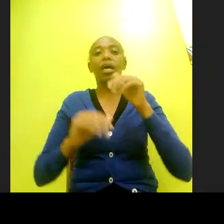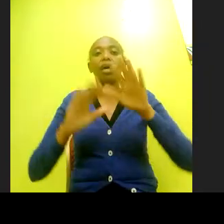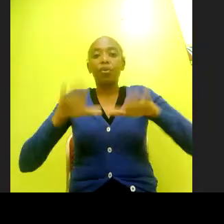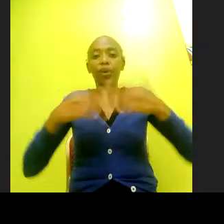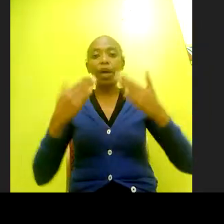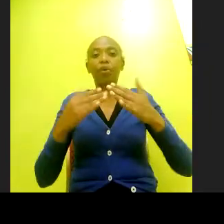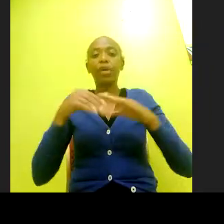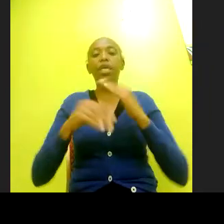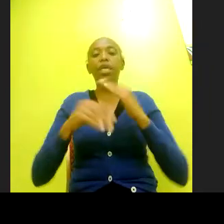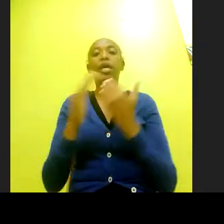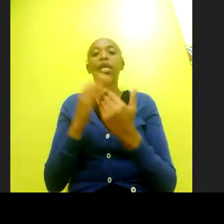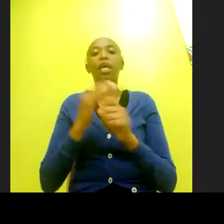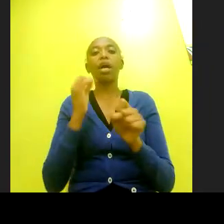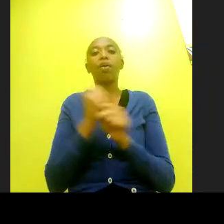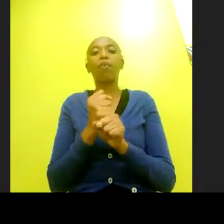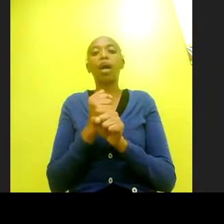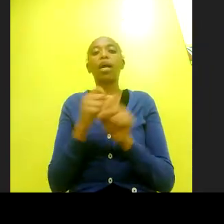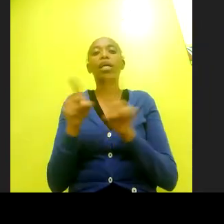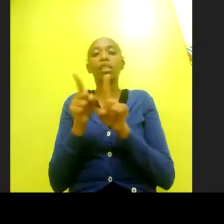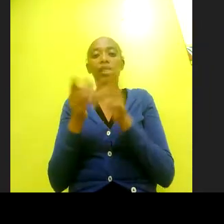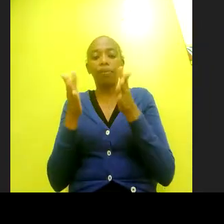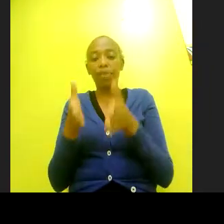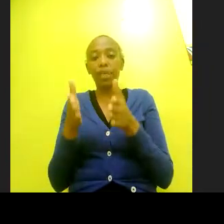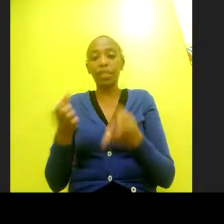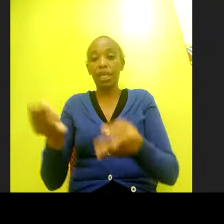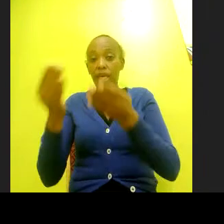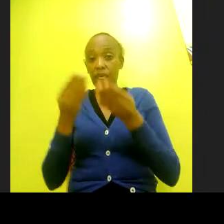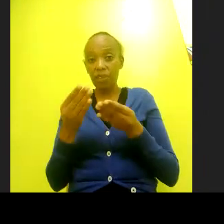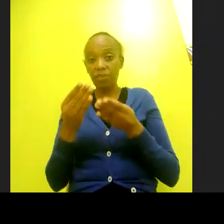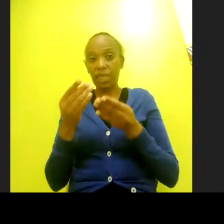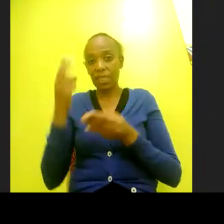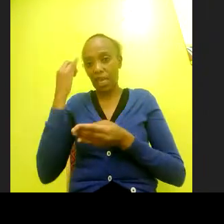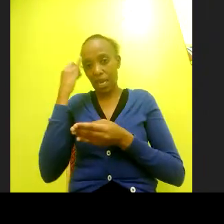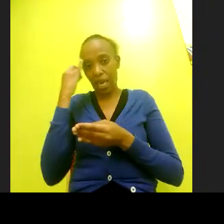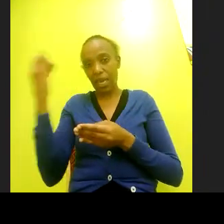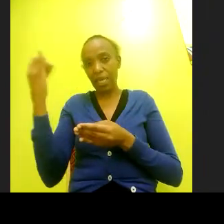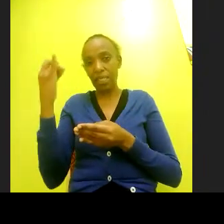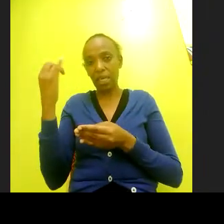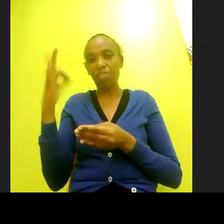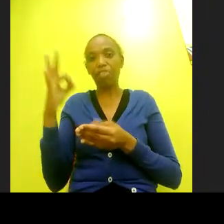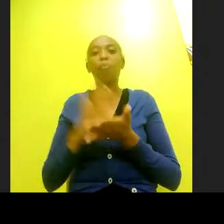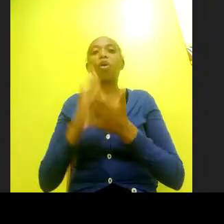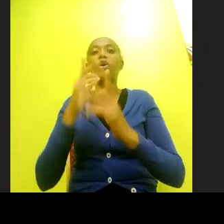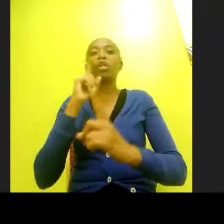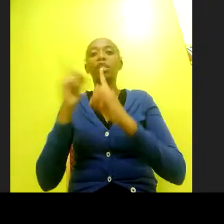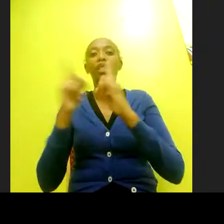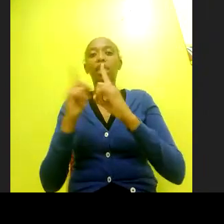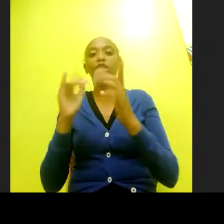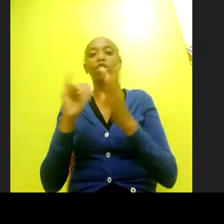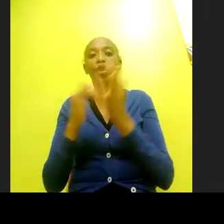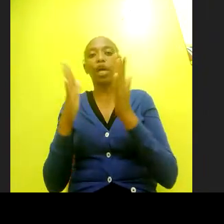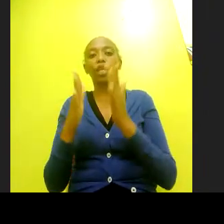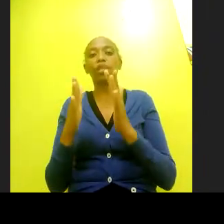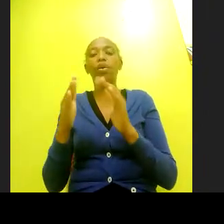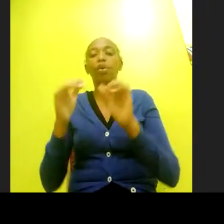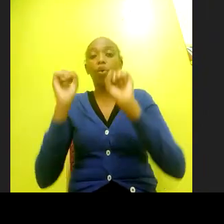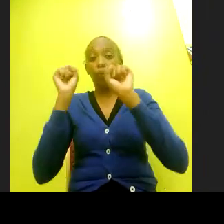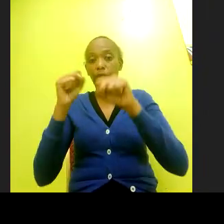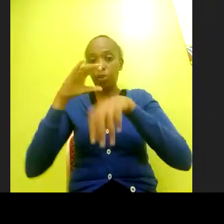work. And this actually gives us an insight for further discussions, which we're about to get